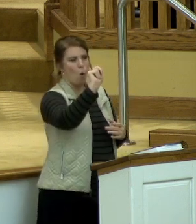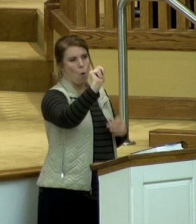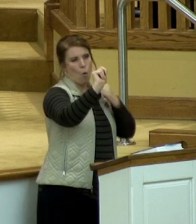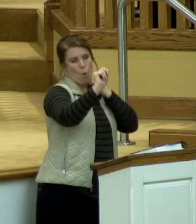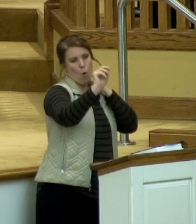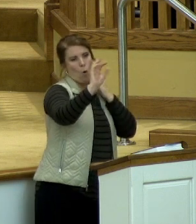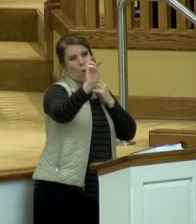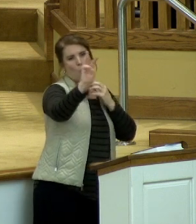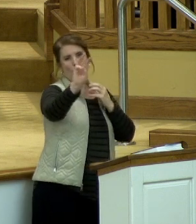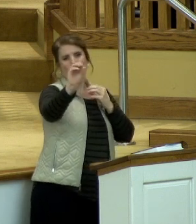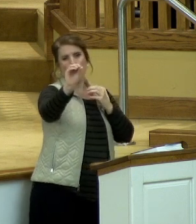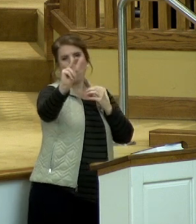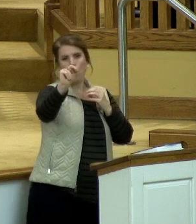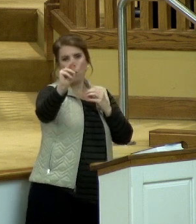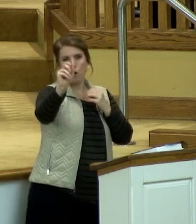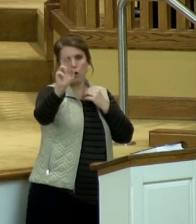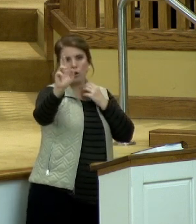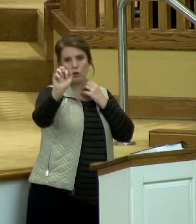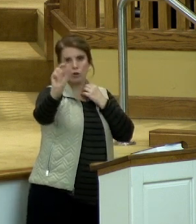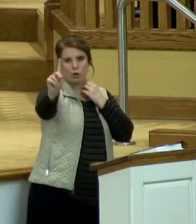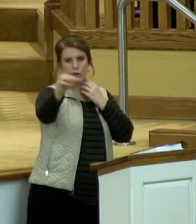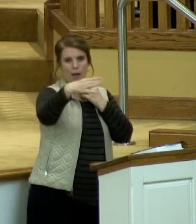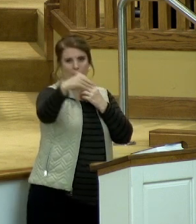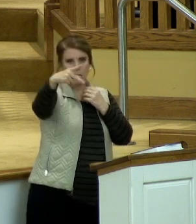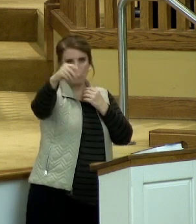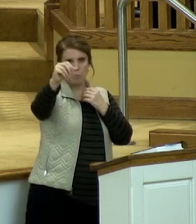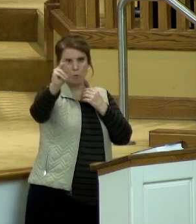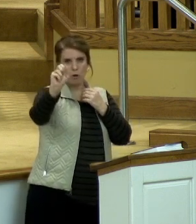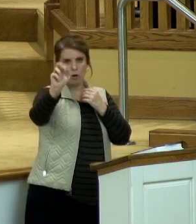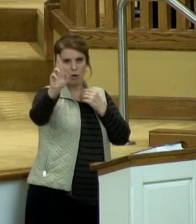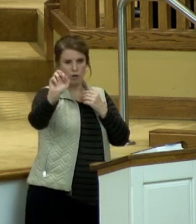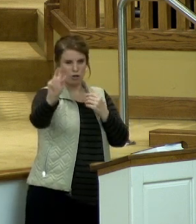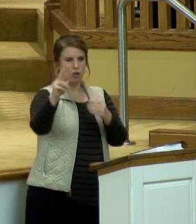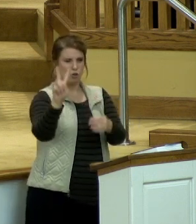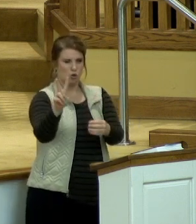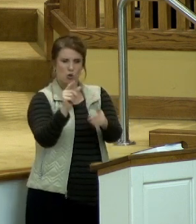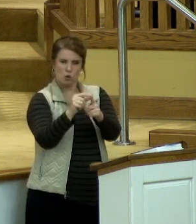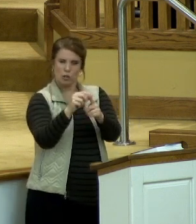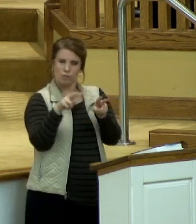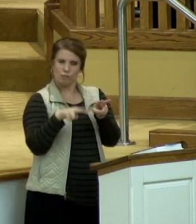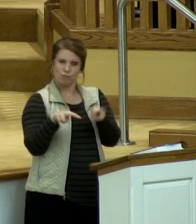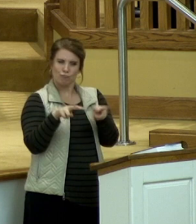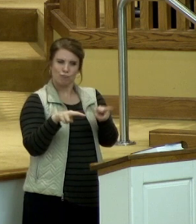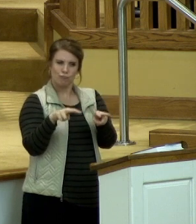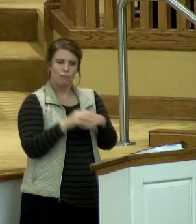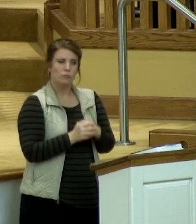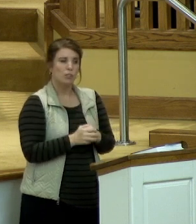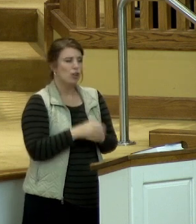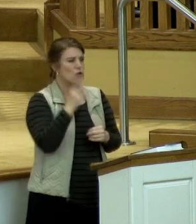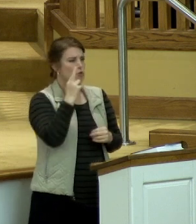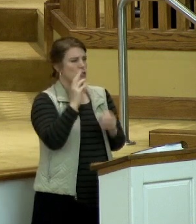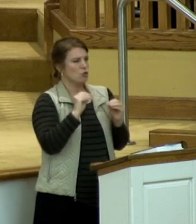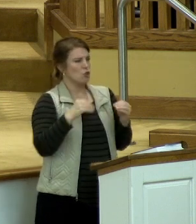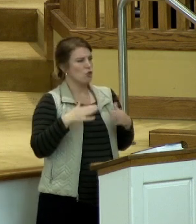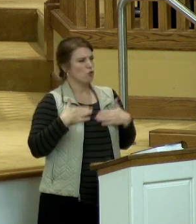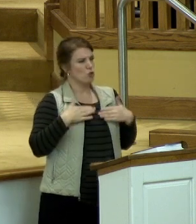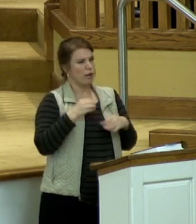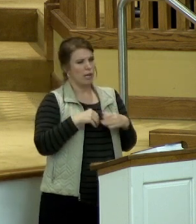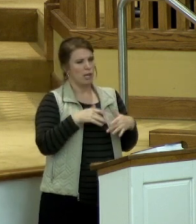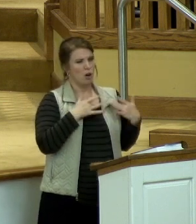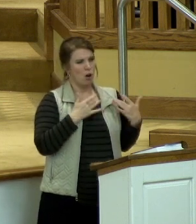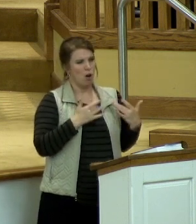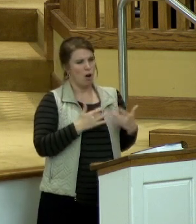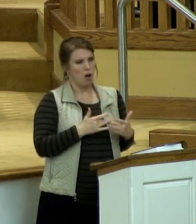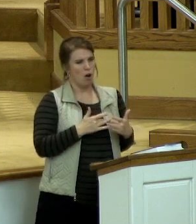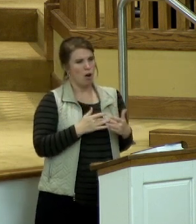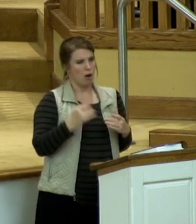Wondered and pondered. The reason a lot of times we don't have the joy in our heart, we'll say more about this in a second, is because we're not sending signals to